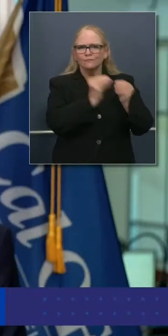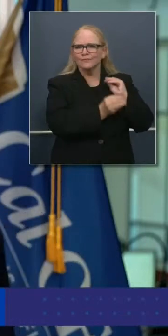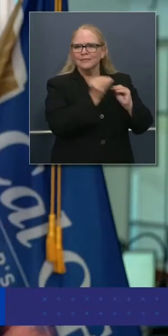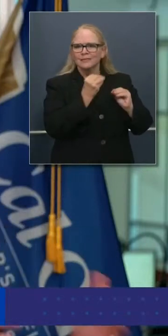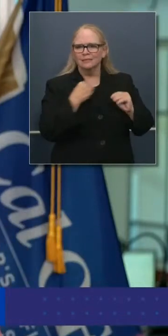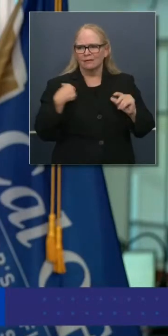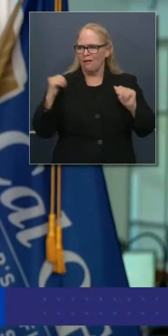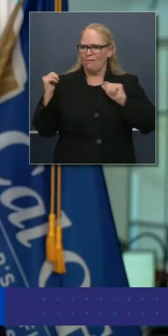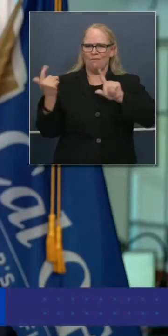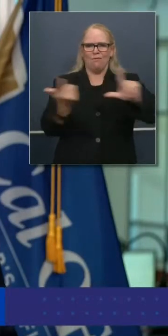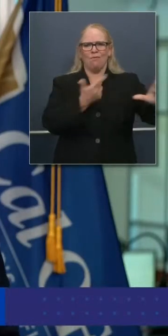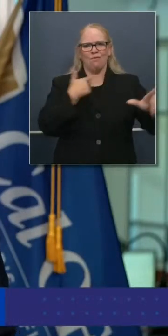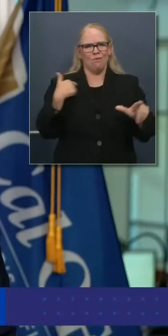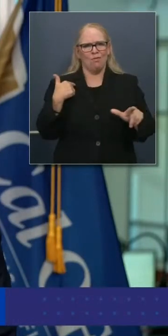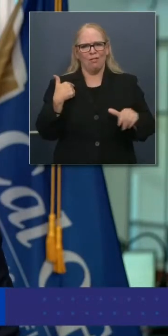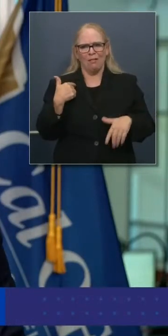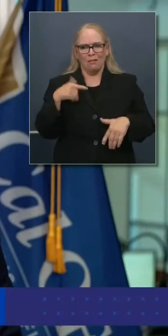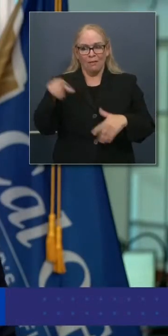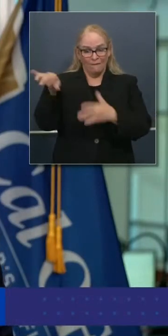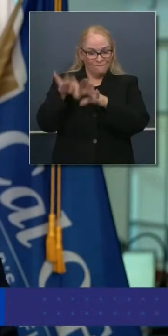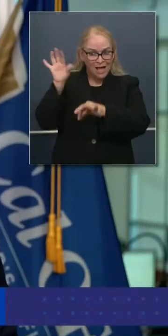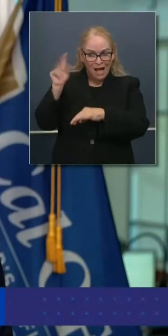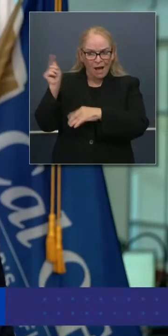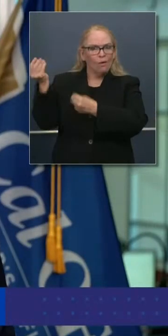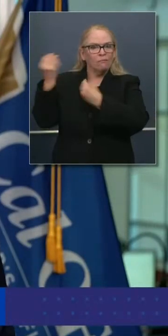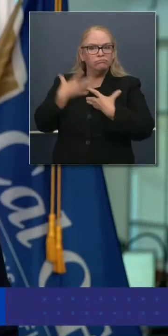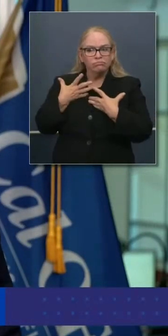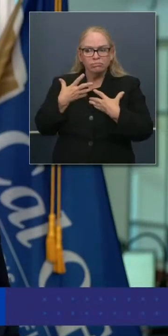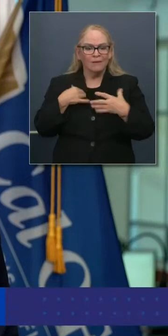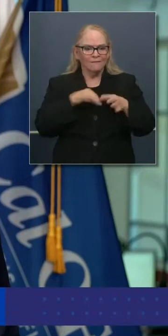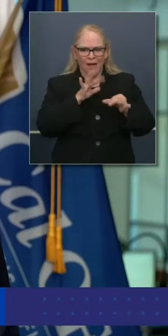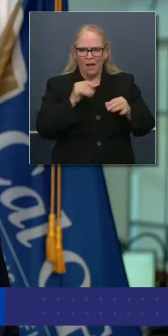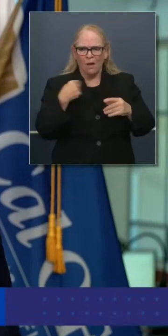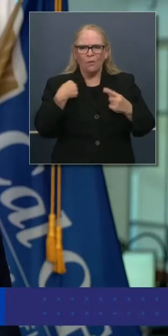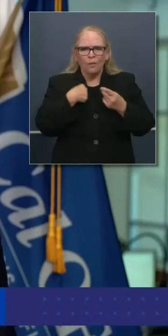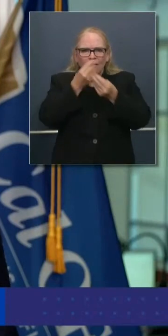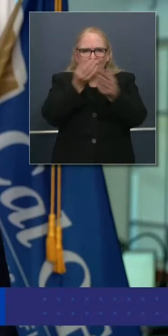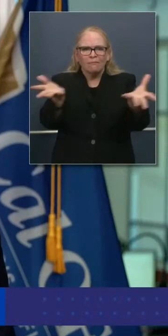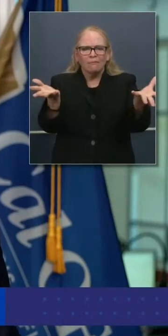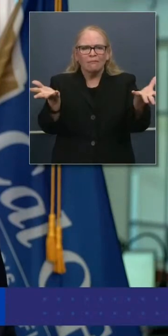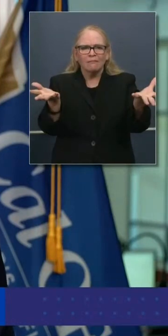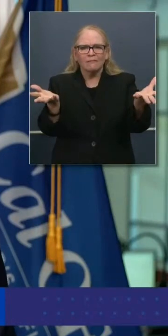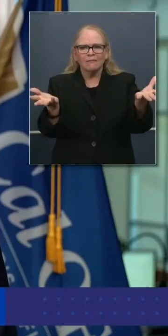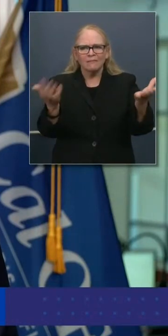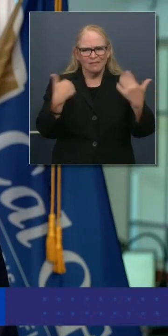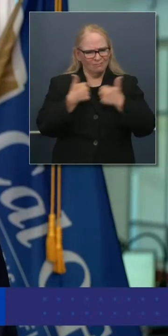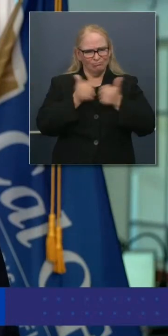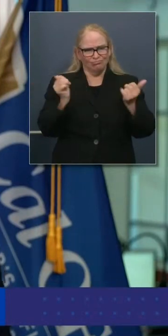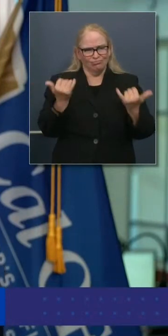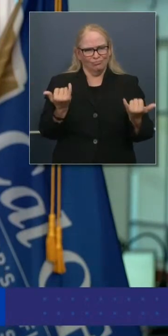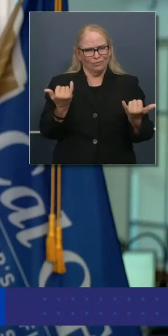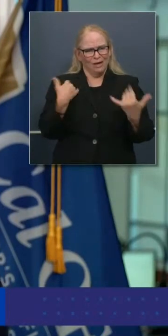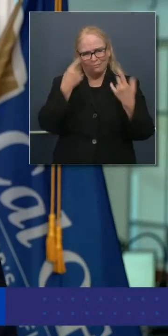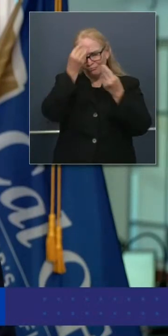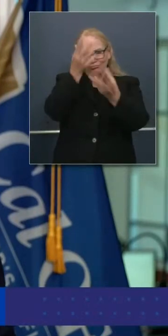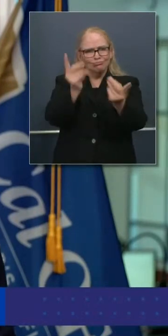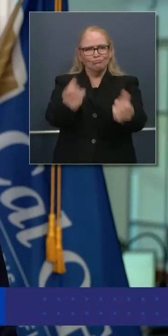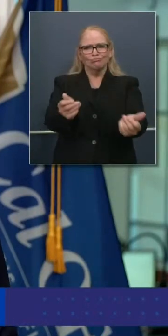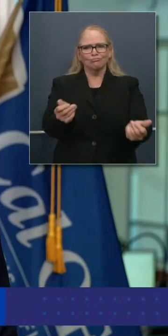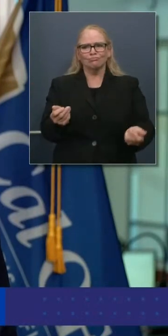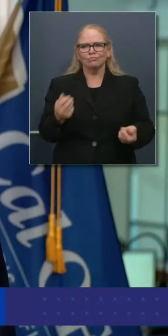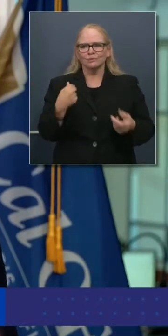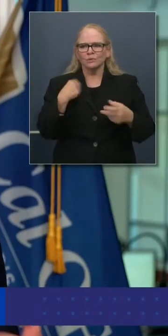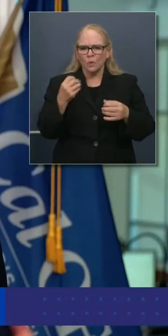since we learned of it, since he learned of it, since I learned of it, and move forward. Make decisions so that we don't repeat the